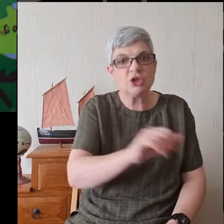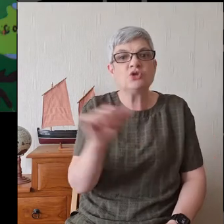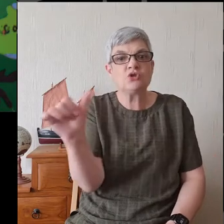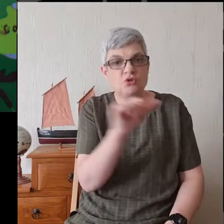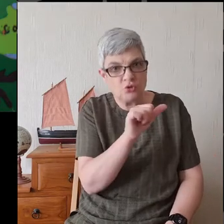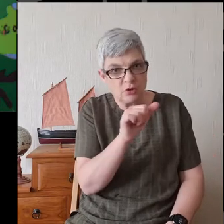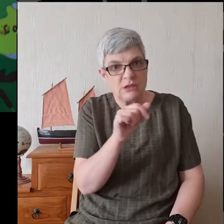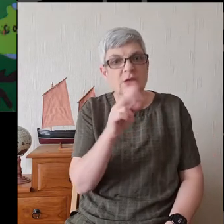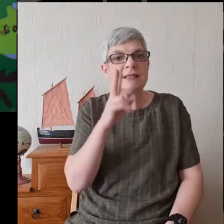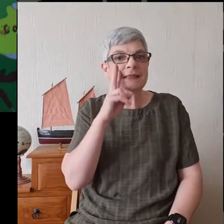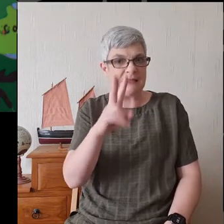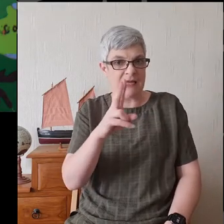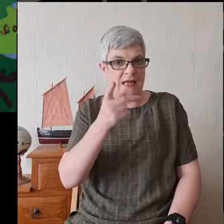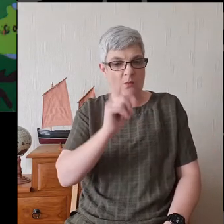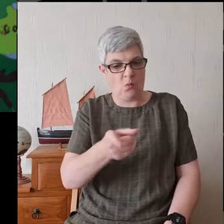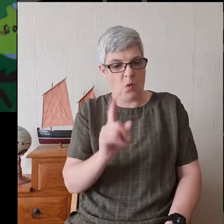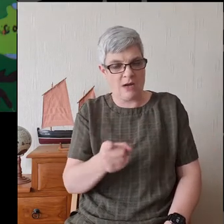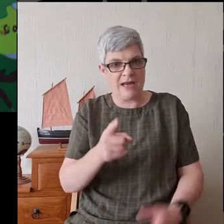8.